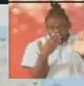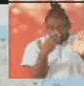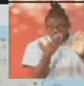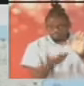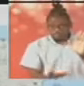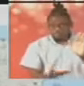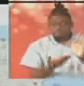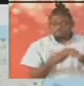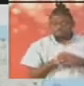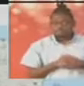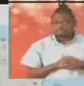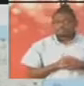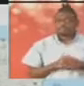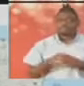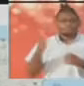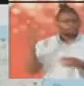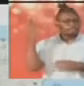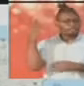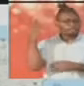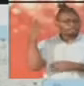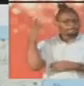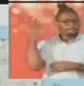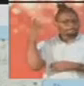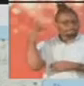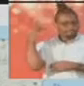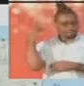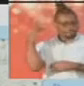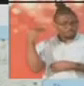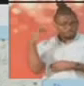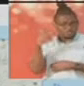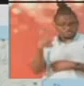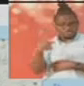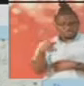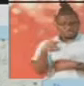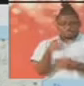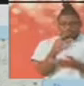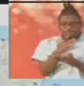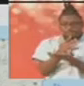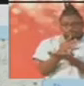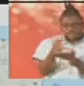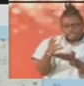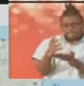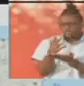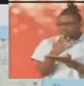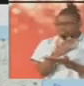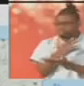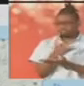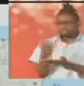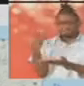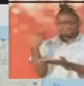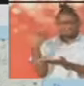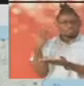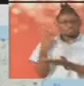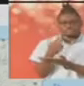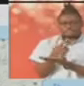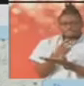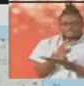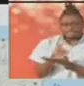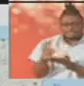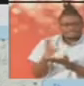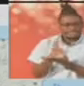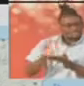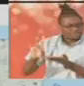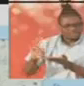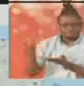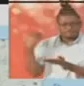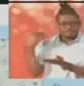over Epi Weeks 5 to 7. Just to be clear, Epi Week 5, Epidemiological Week 5, covered the